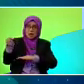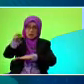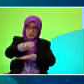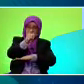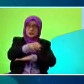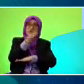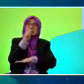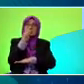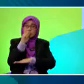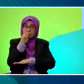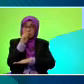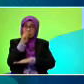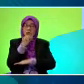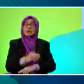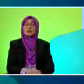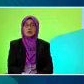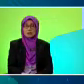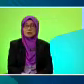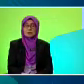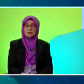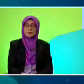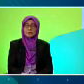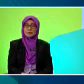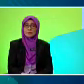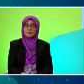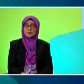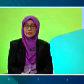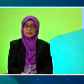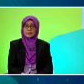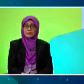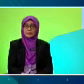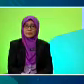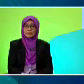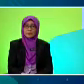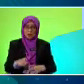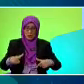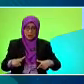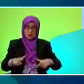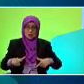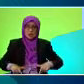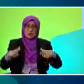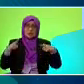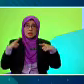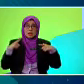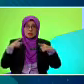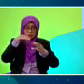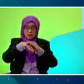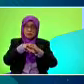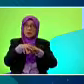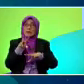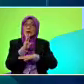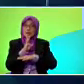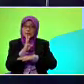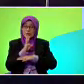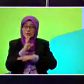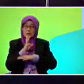shellfish poisoning. Oh, okay. Thank you, Mia. Okay, so algae lives in underwater. Underwater. So